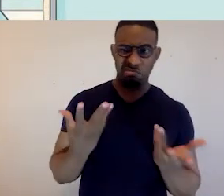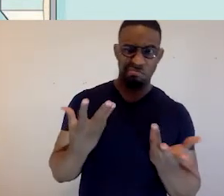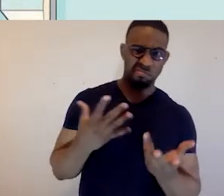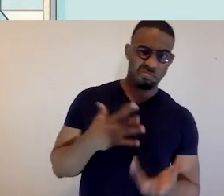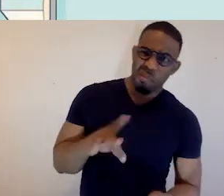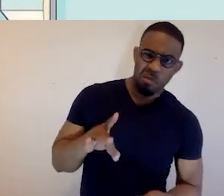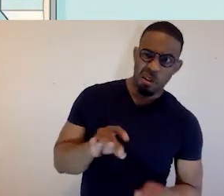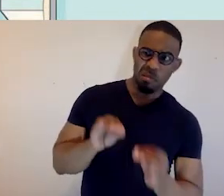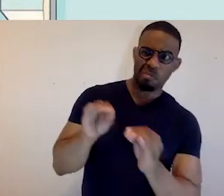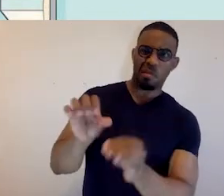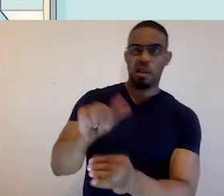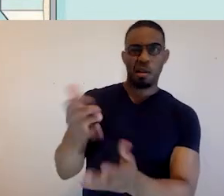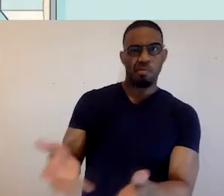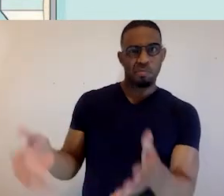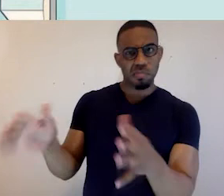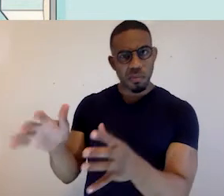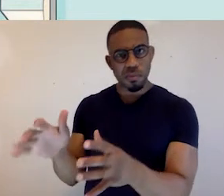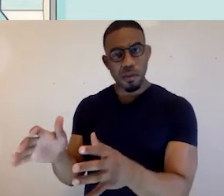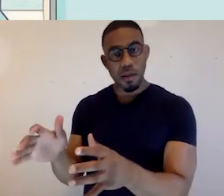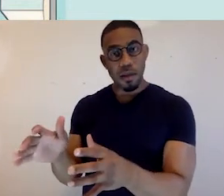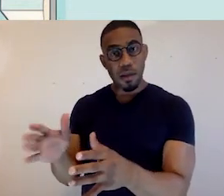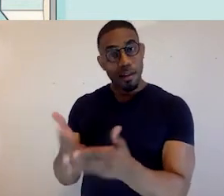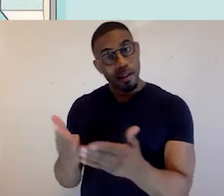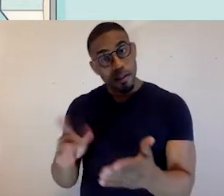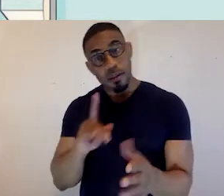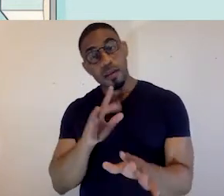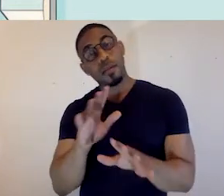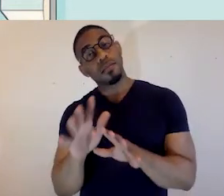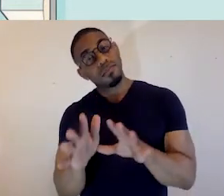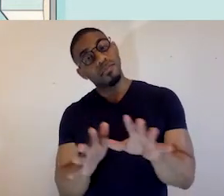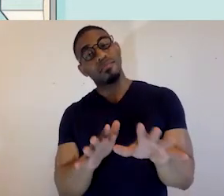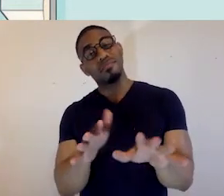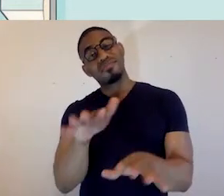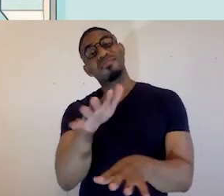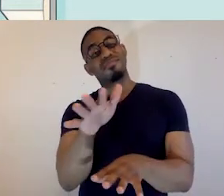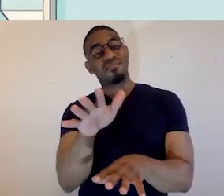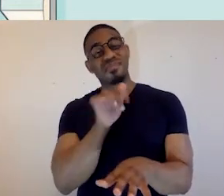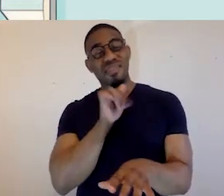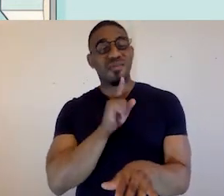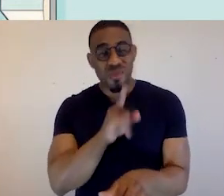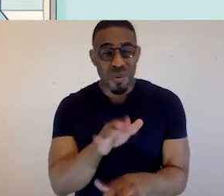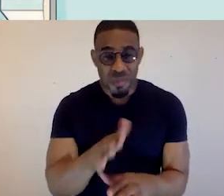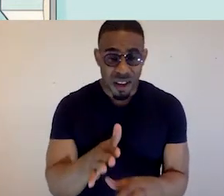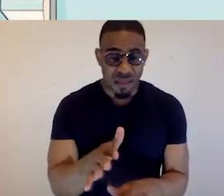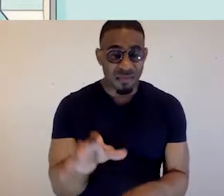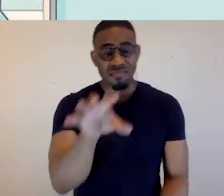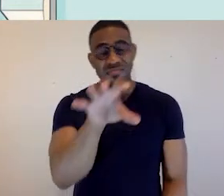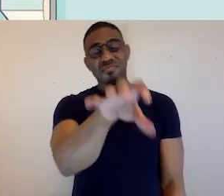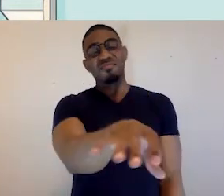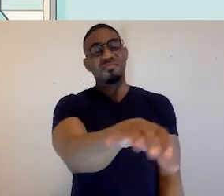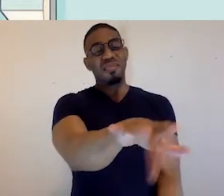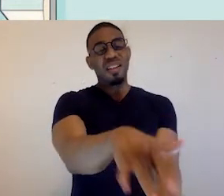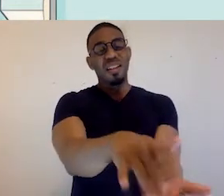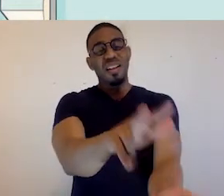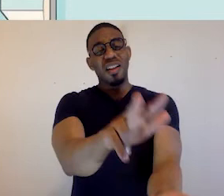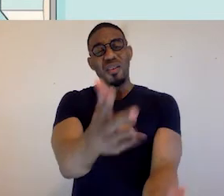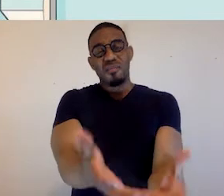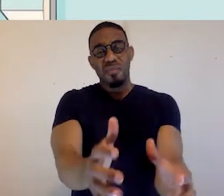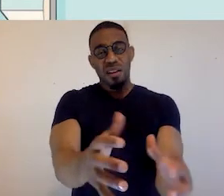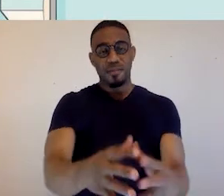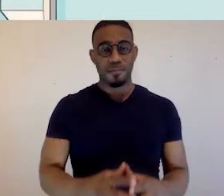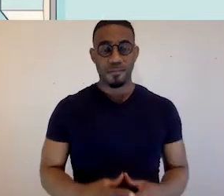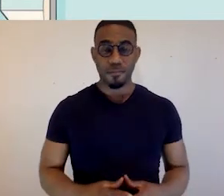like, you put them in another pile. And the things that are so you're not so sure about, you put those in a third pile.